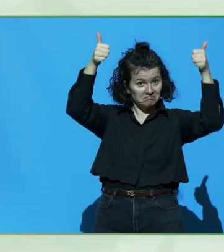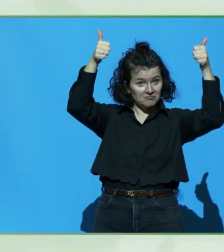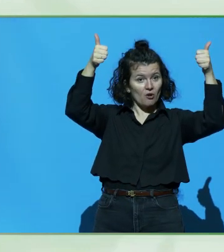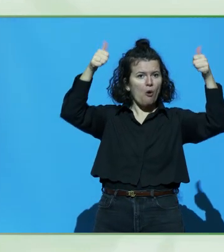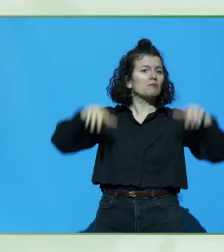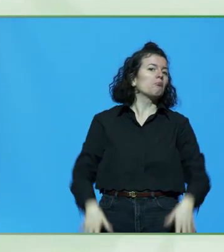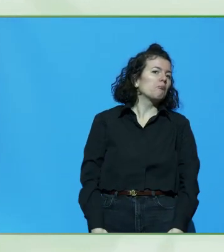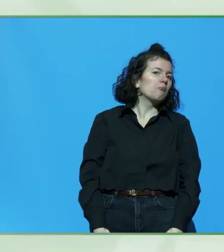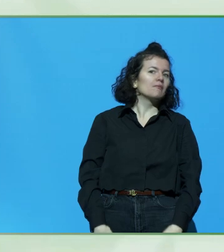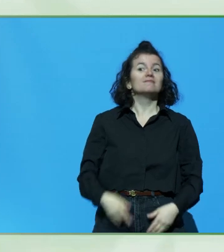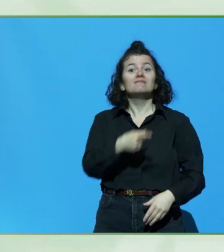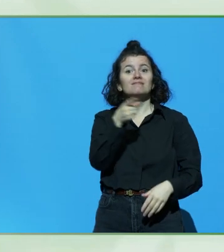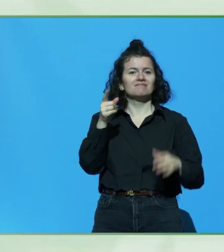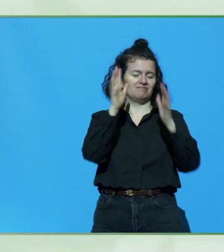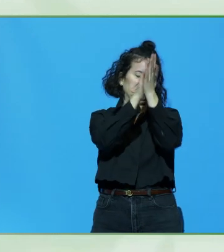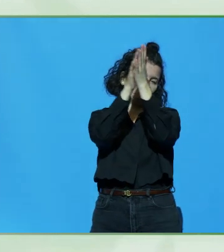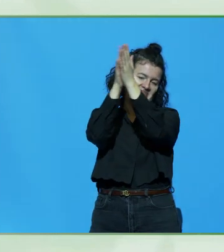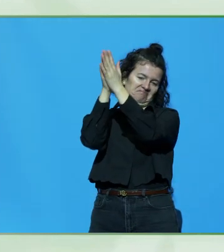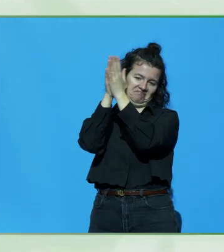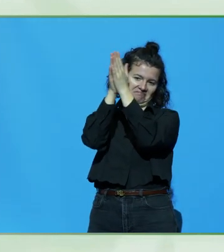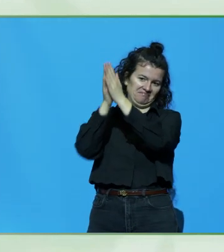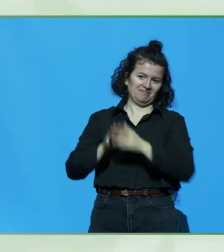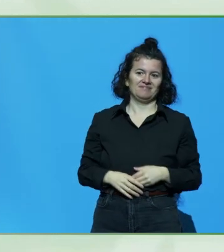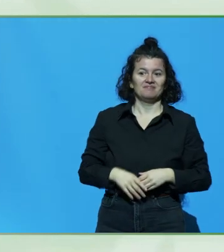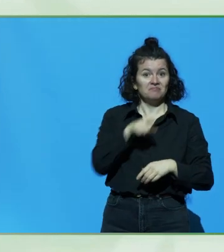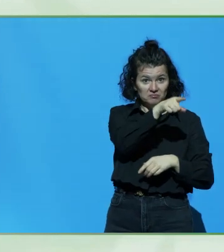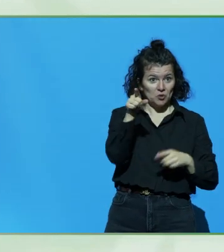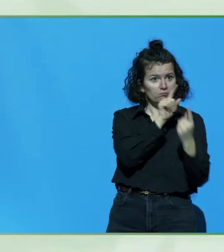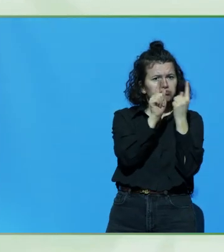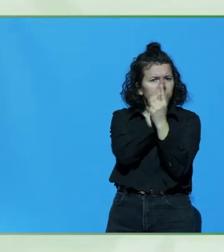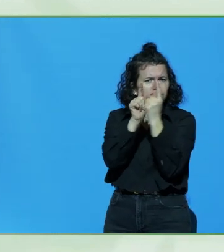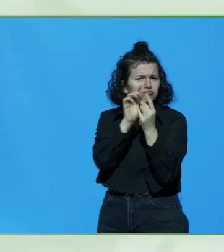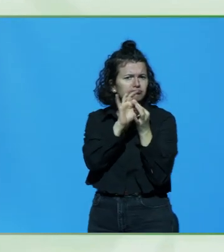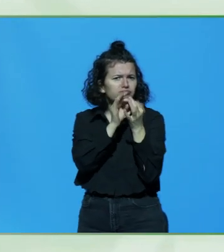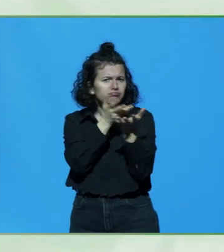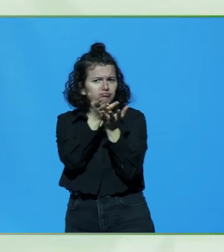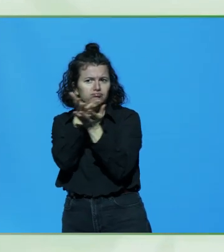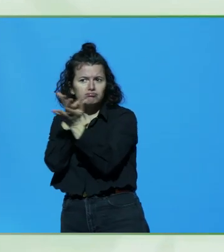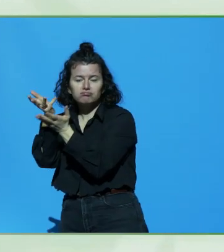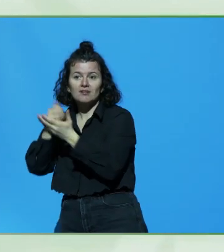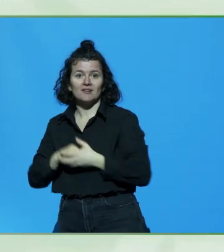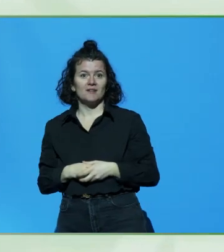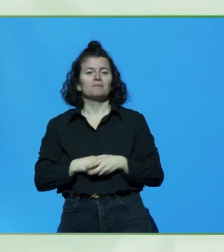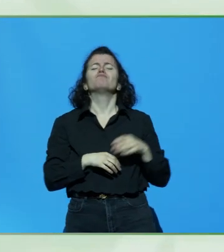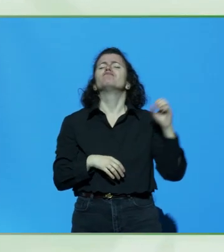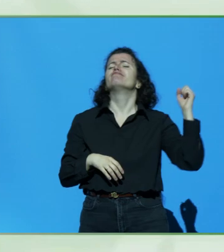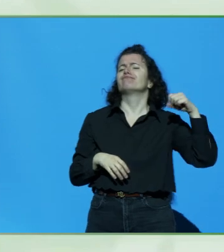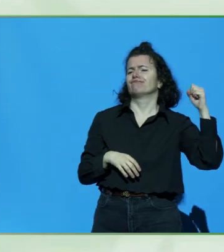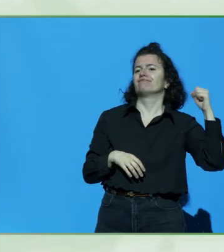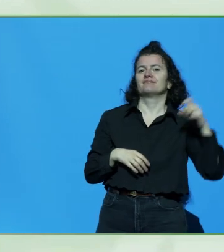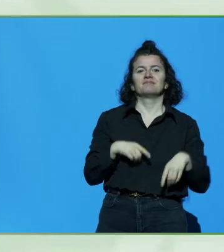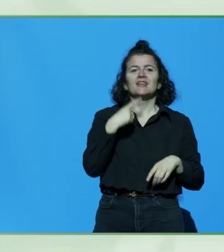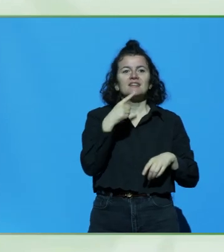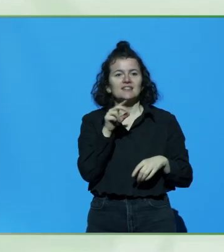Great. Did you connect with people? Did you connect? Say hi to somebody sitting behind